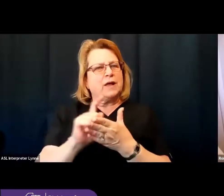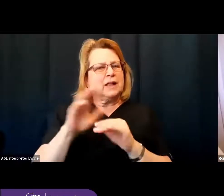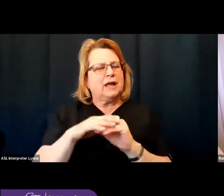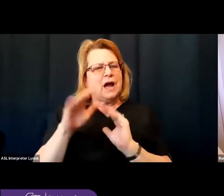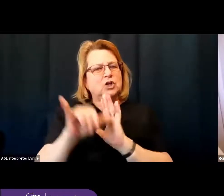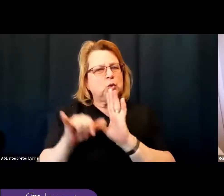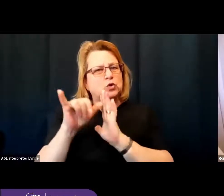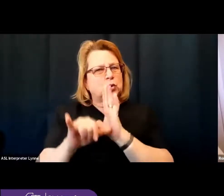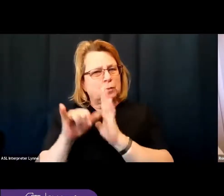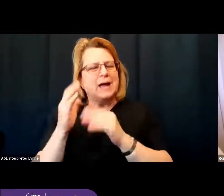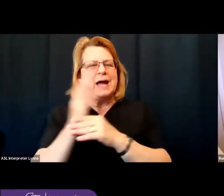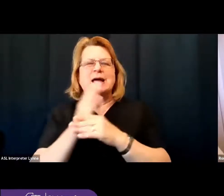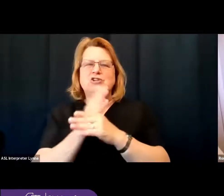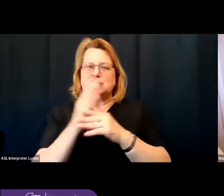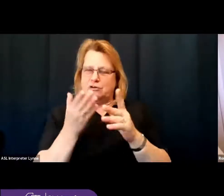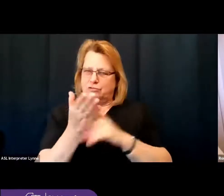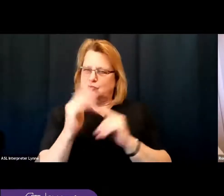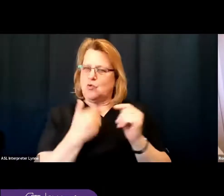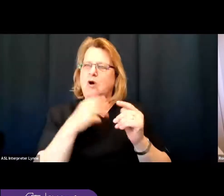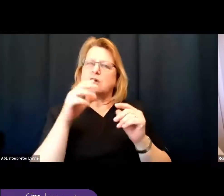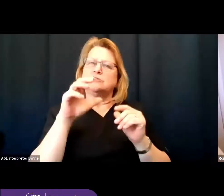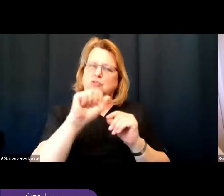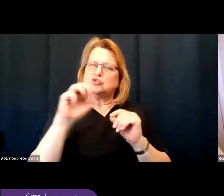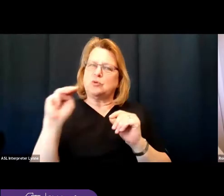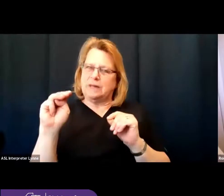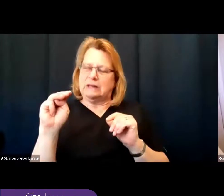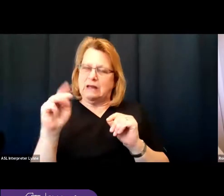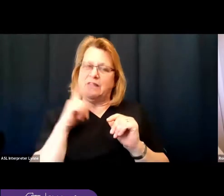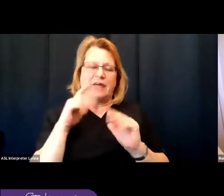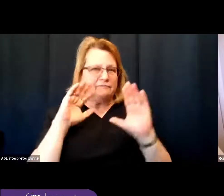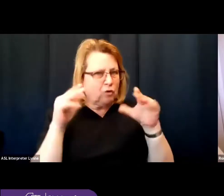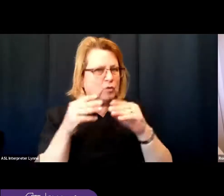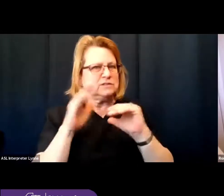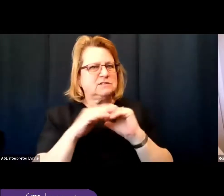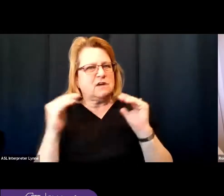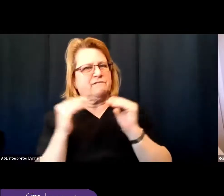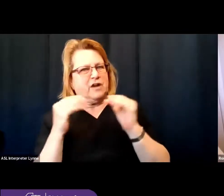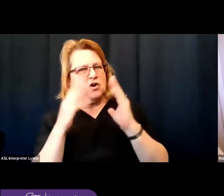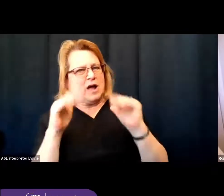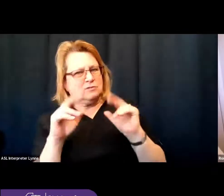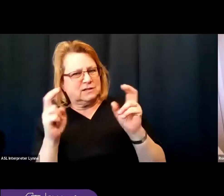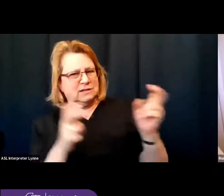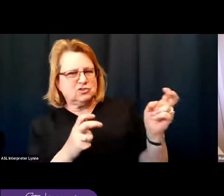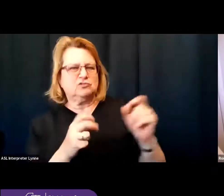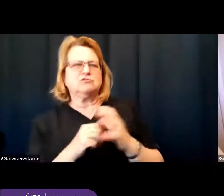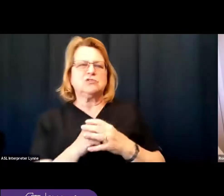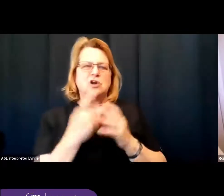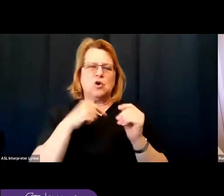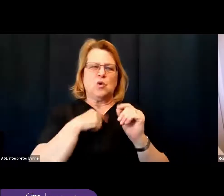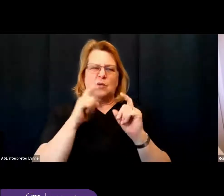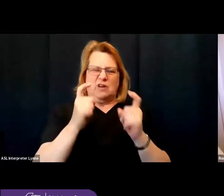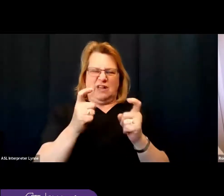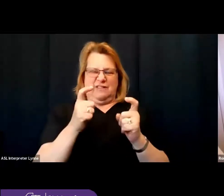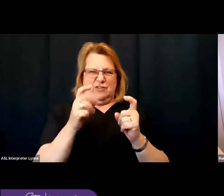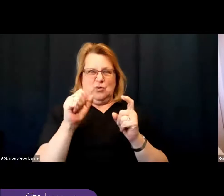our social media platforms that focuses on fair housing issues with a great introduction video we will give you a sneak peek of